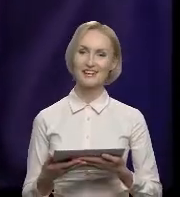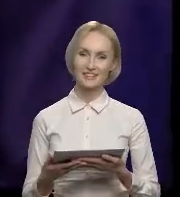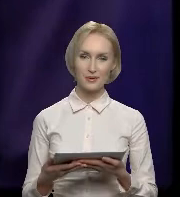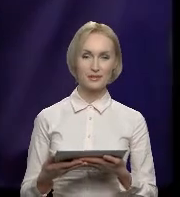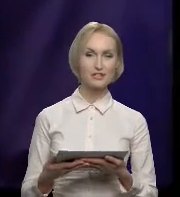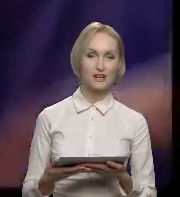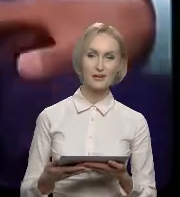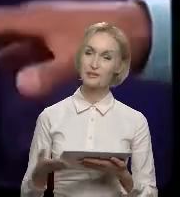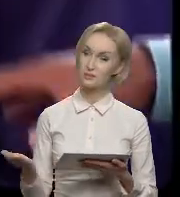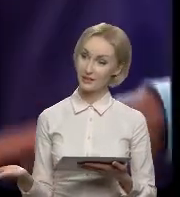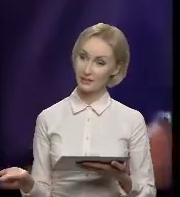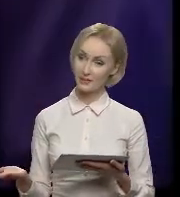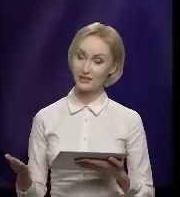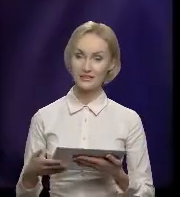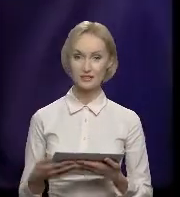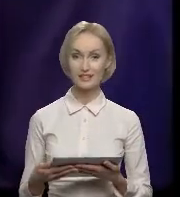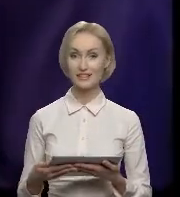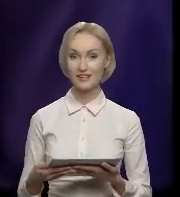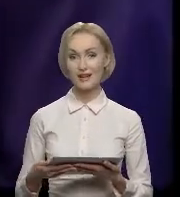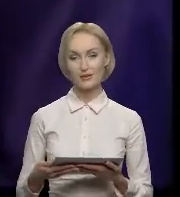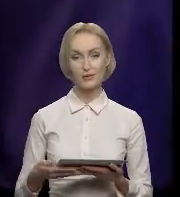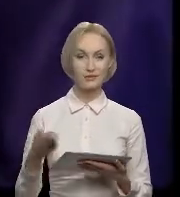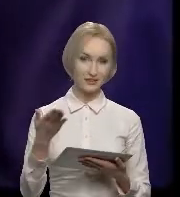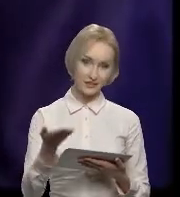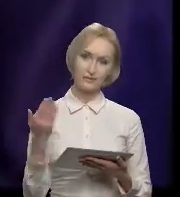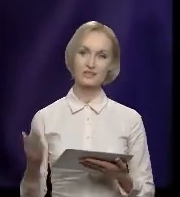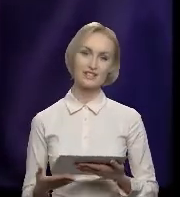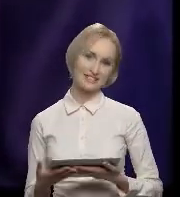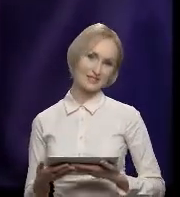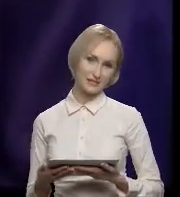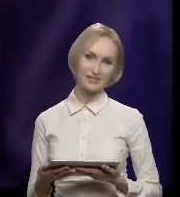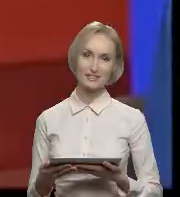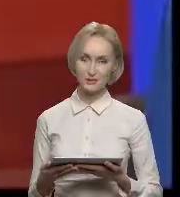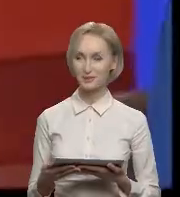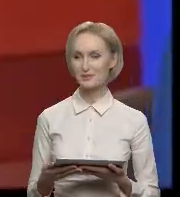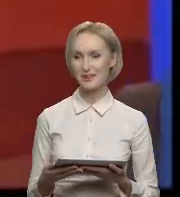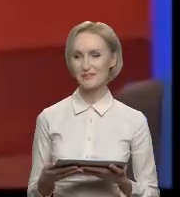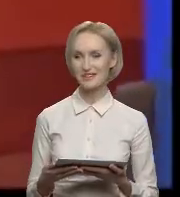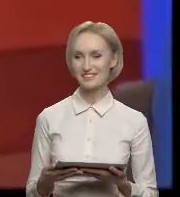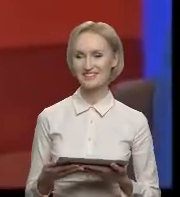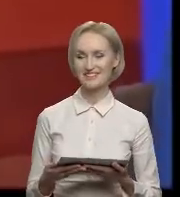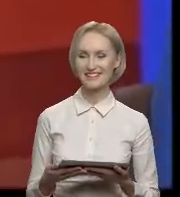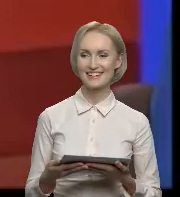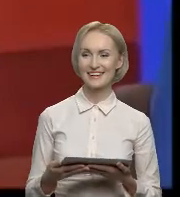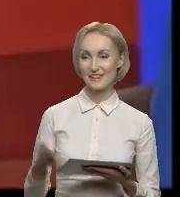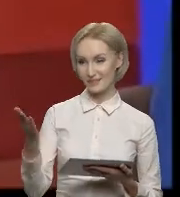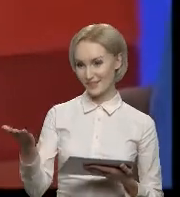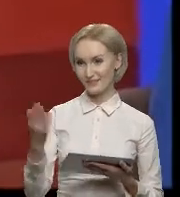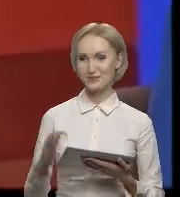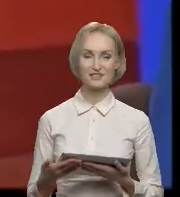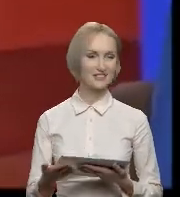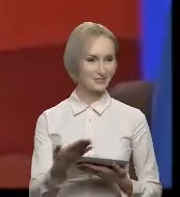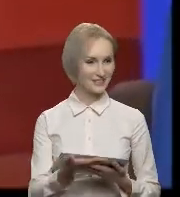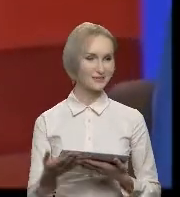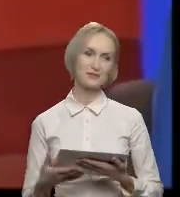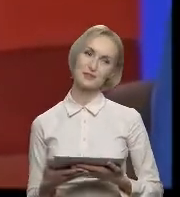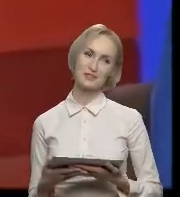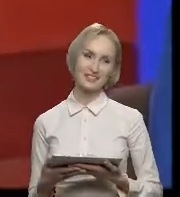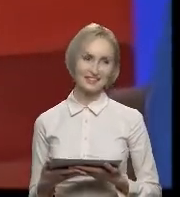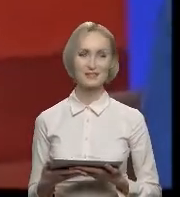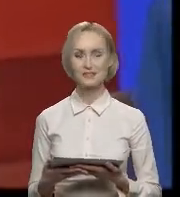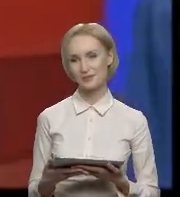Yes, I do. Okay. I will give him a DNA test for his daughter. That's good. What he wants. And now you got to. Once you get that information, you got to make a choice.